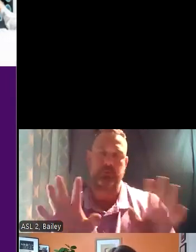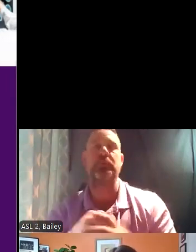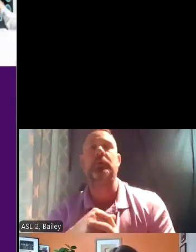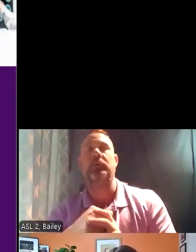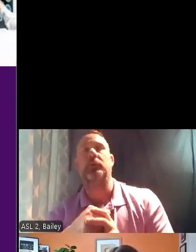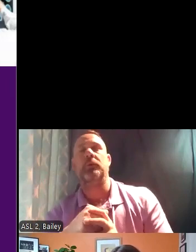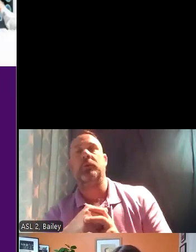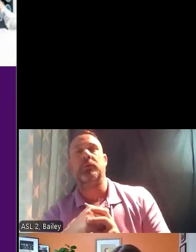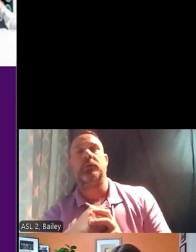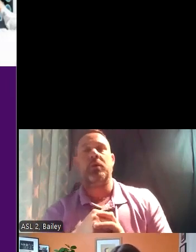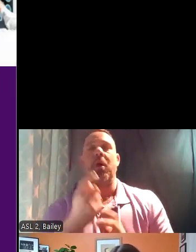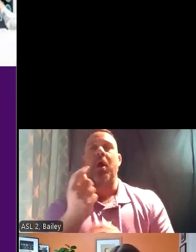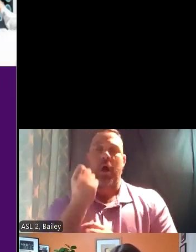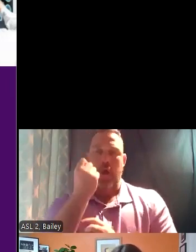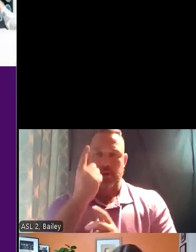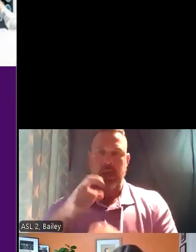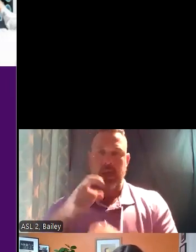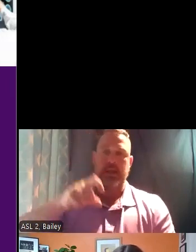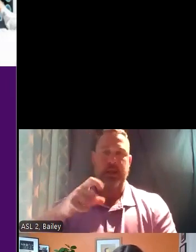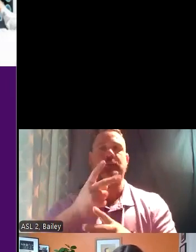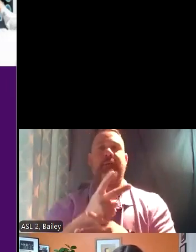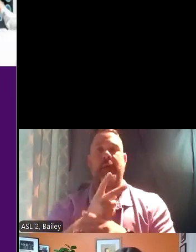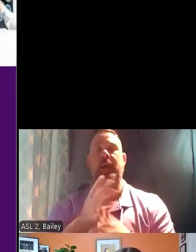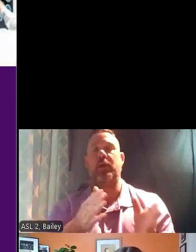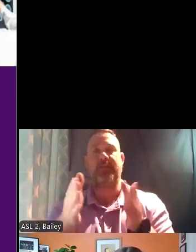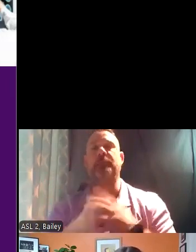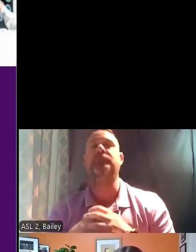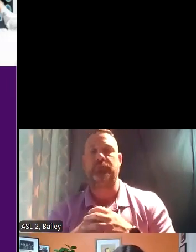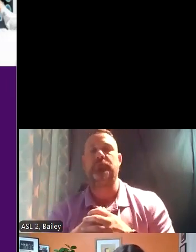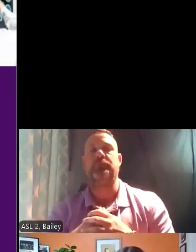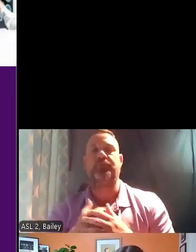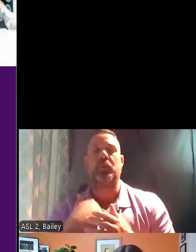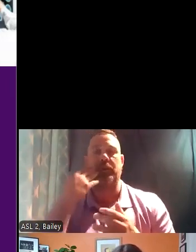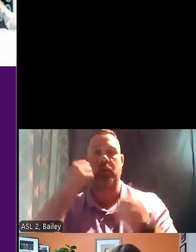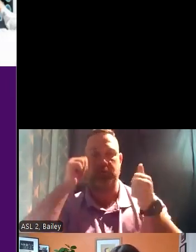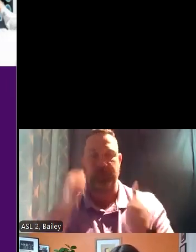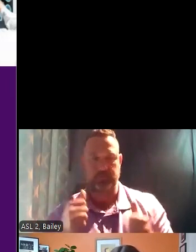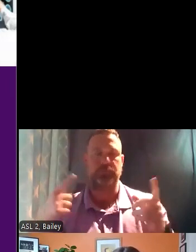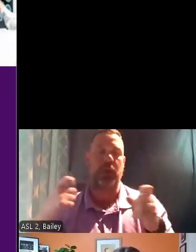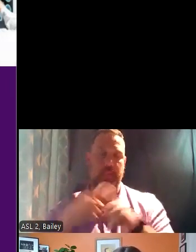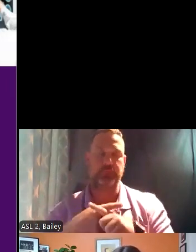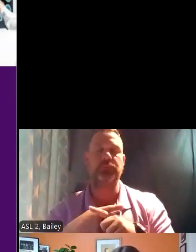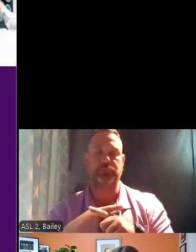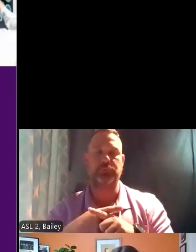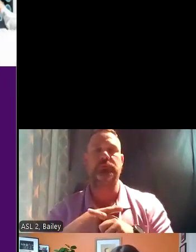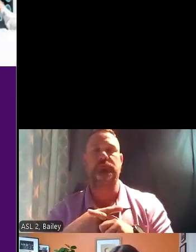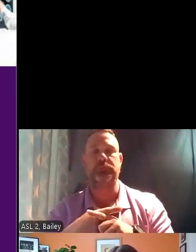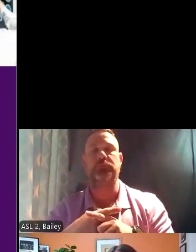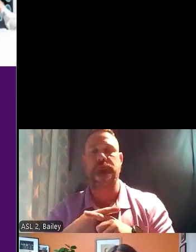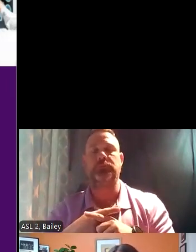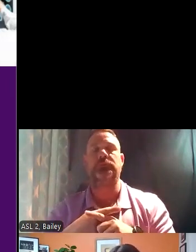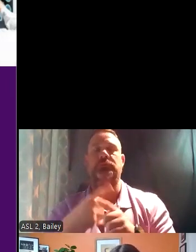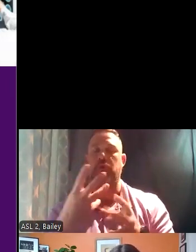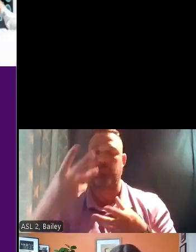on understanding the needs of care navigation. And we know that dementia care is complex. It's a complex maze. It